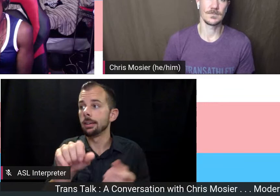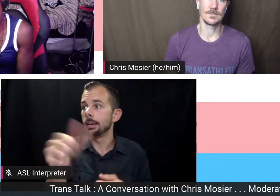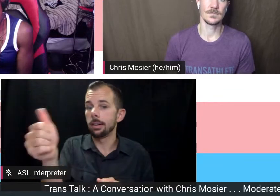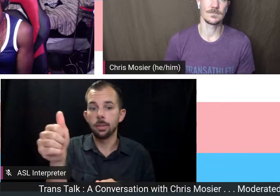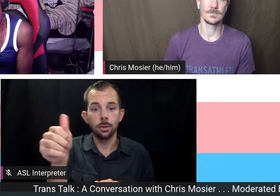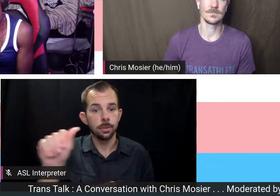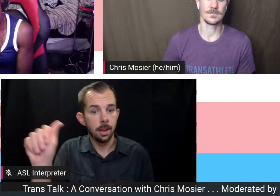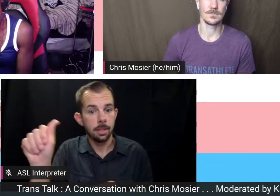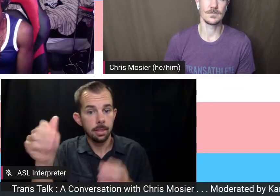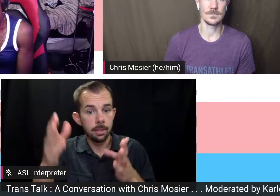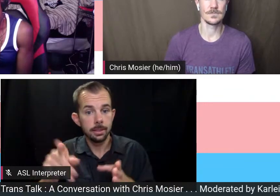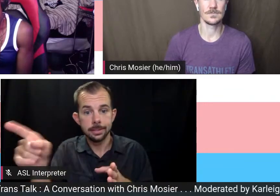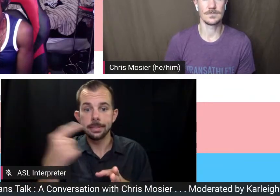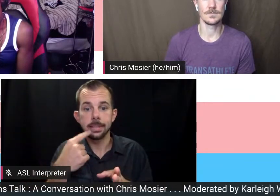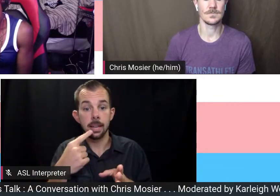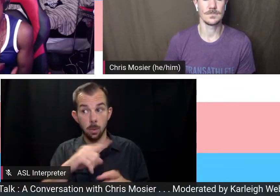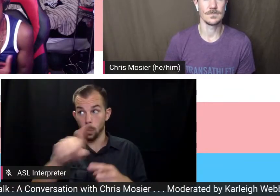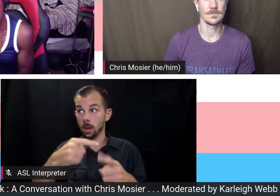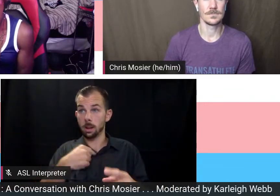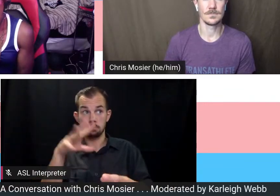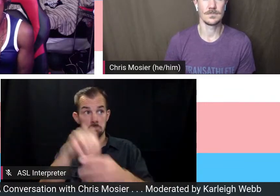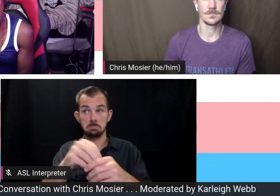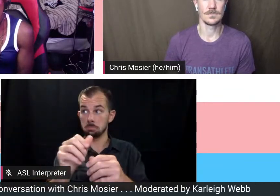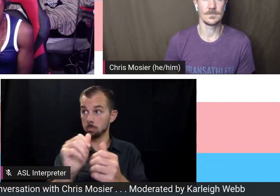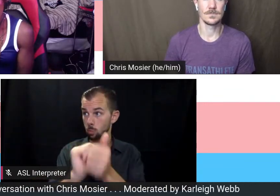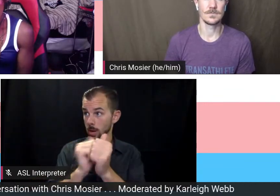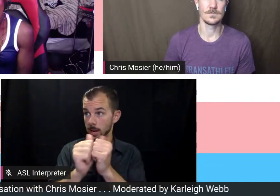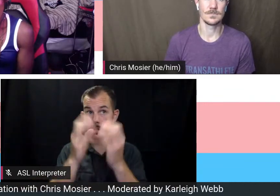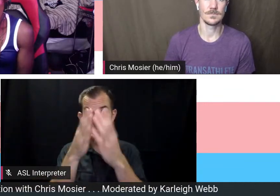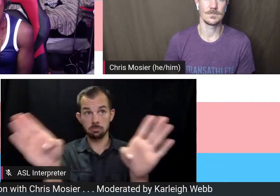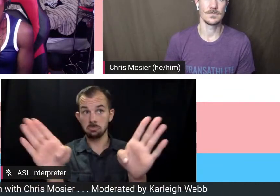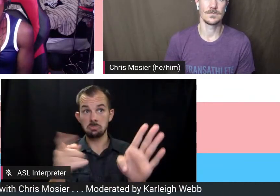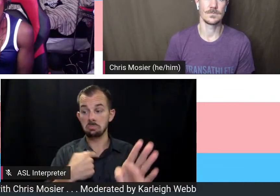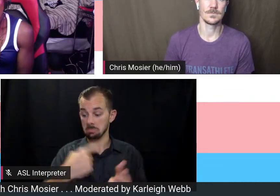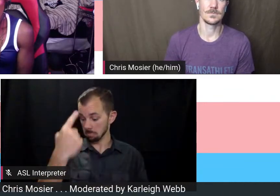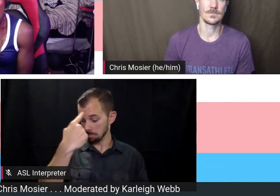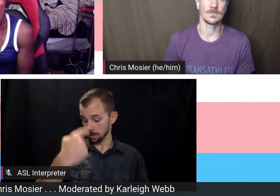I'm doing a race. For